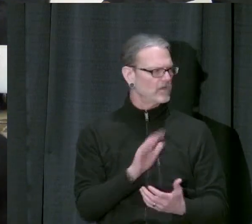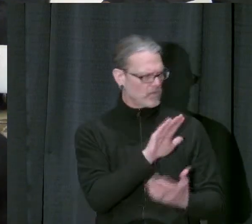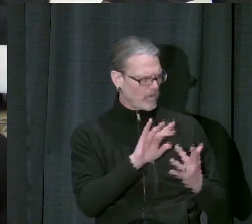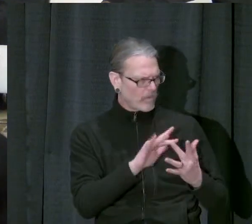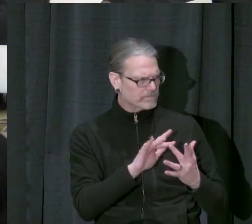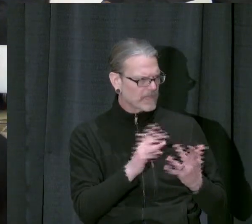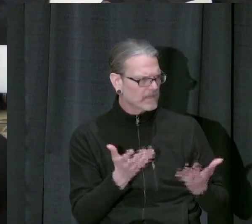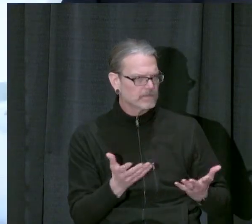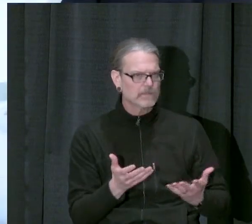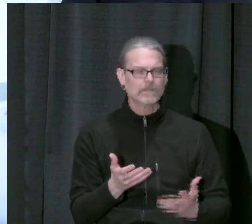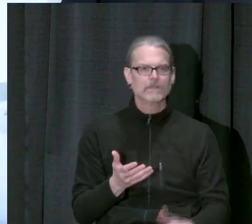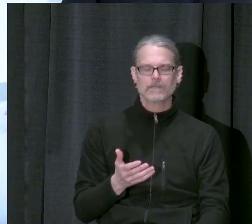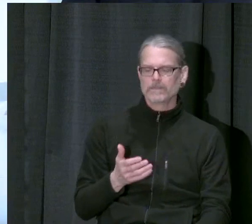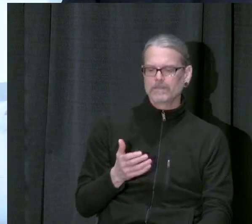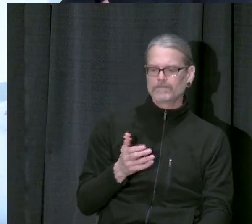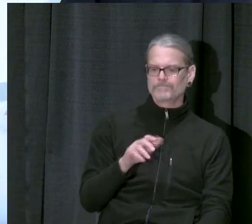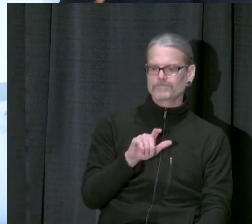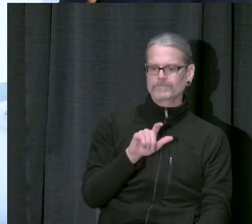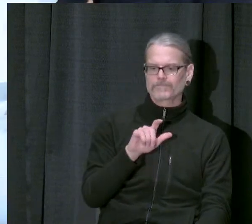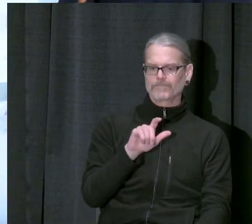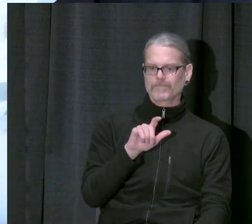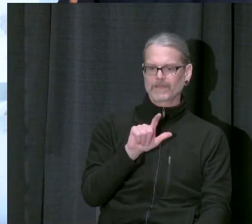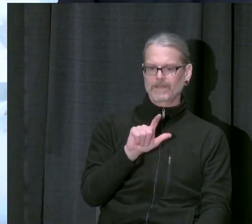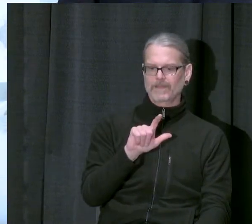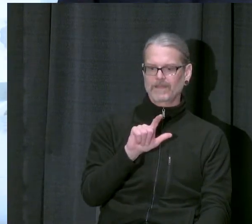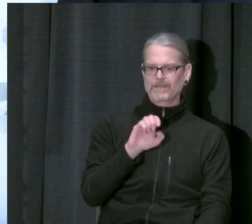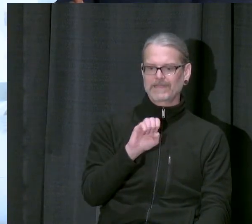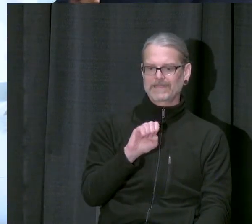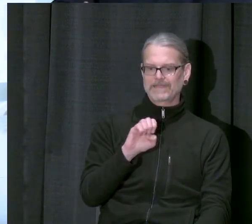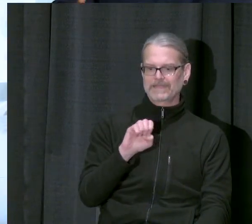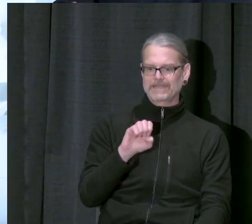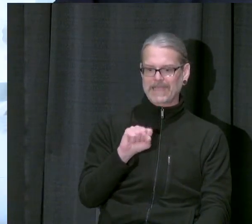website? It's letsenvision.com,